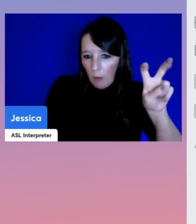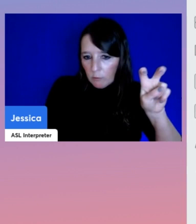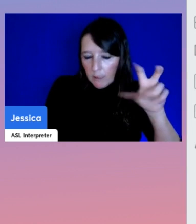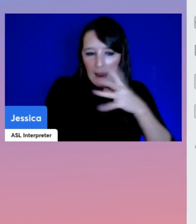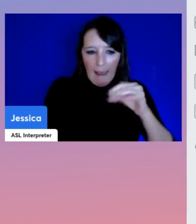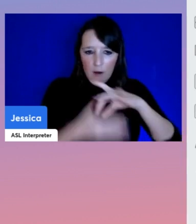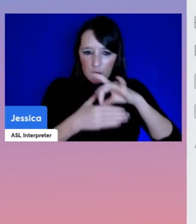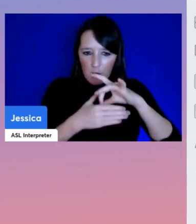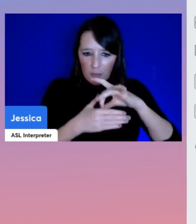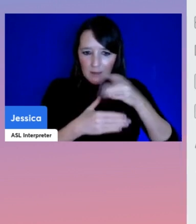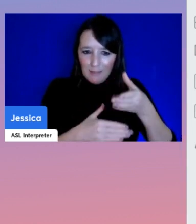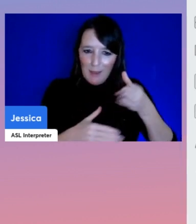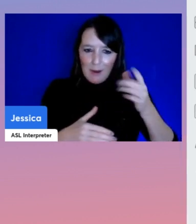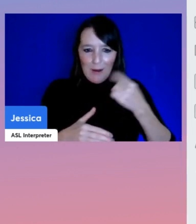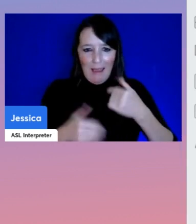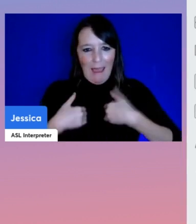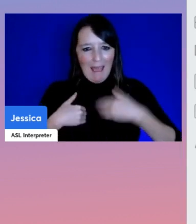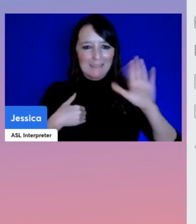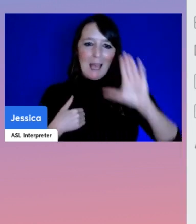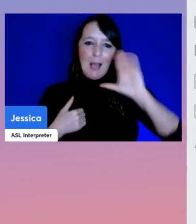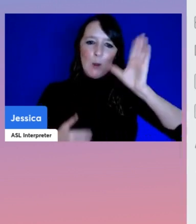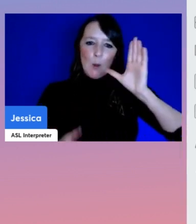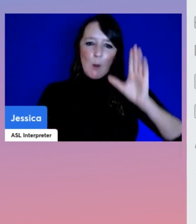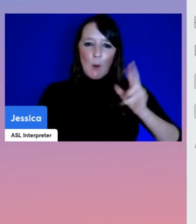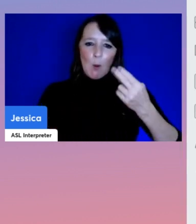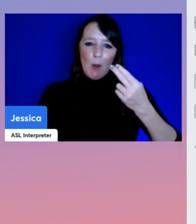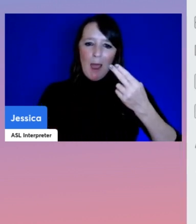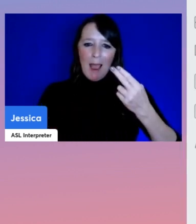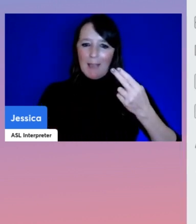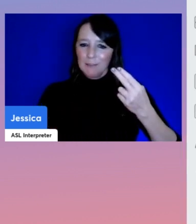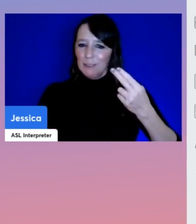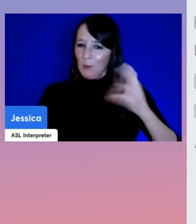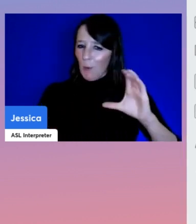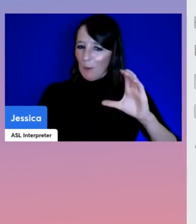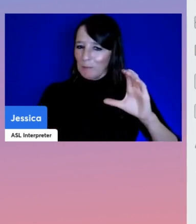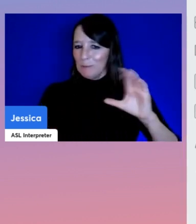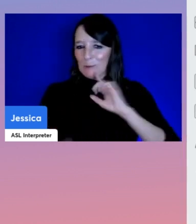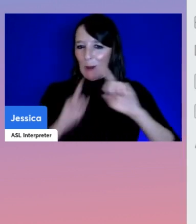hello HashiTalks 2024 version 1.